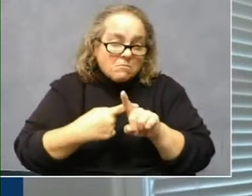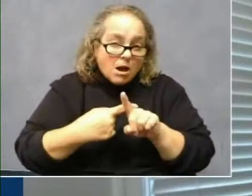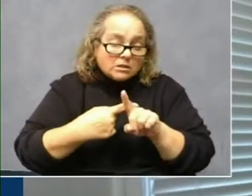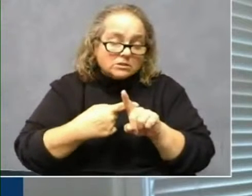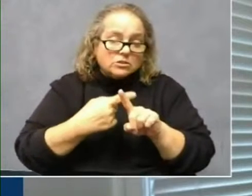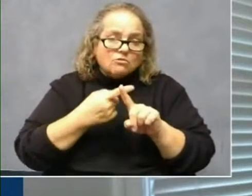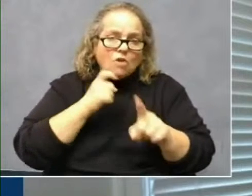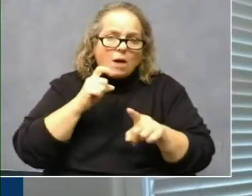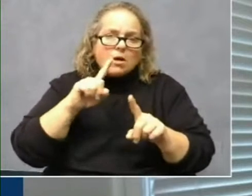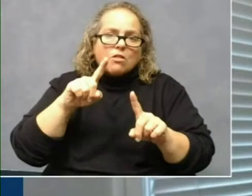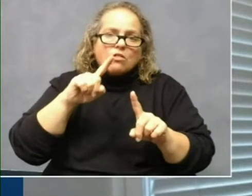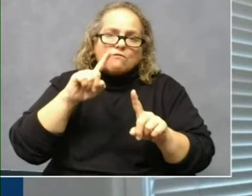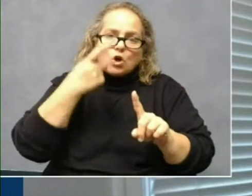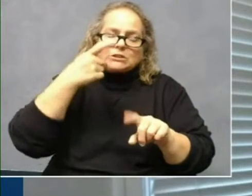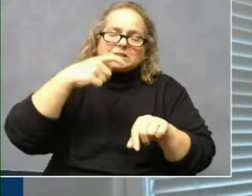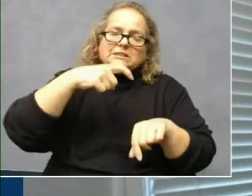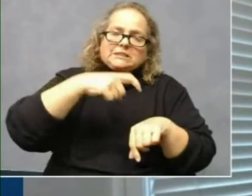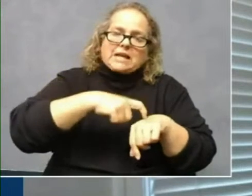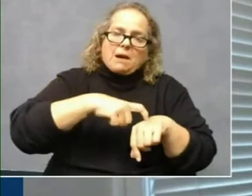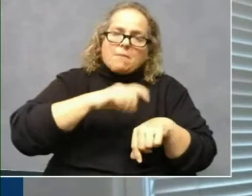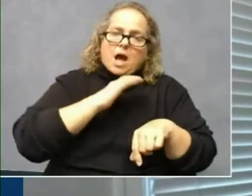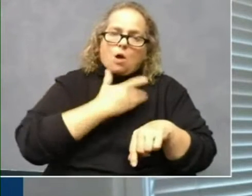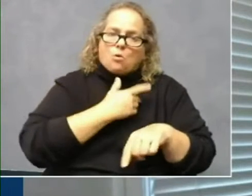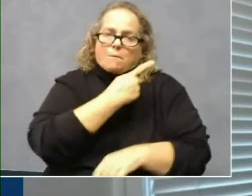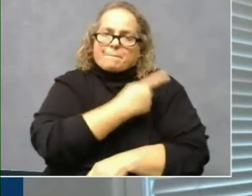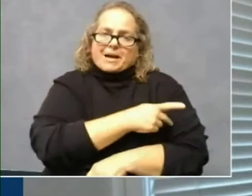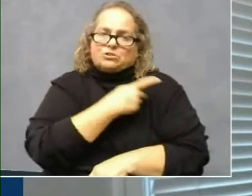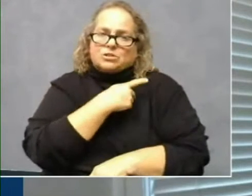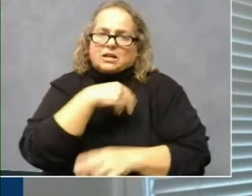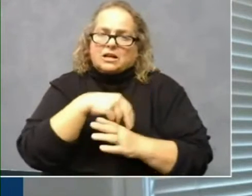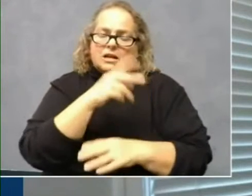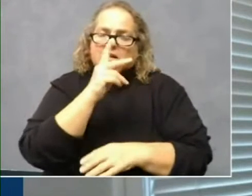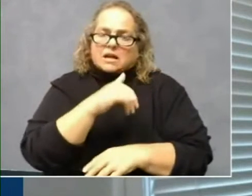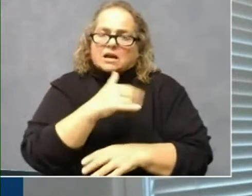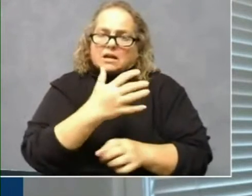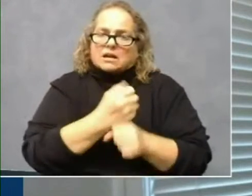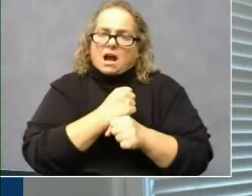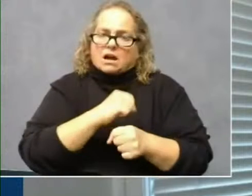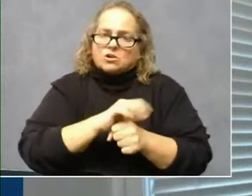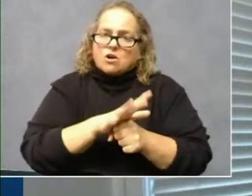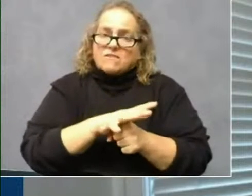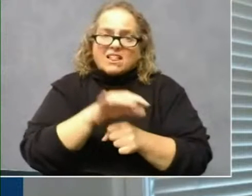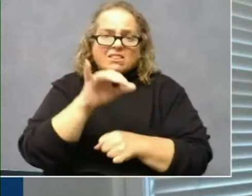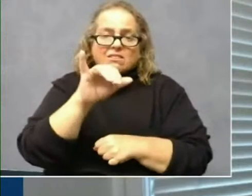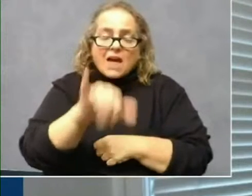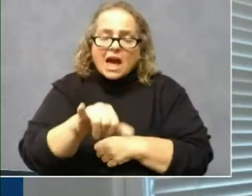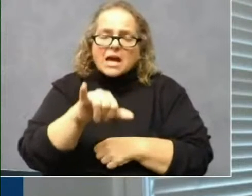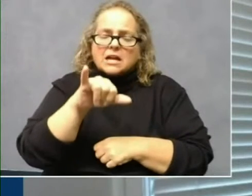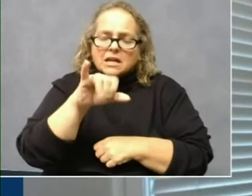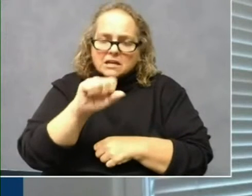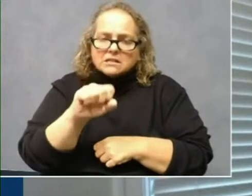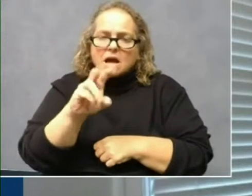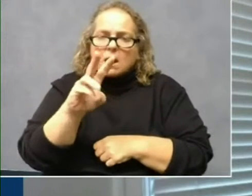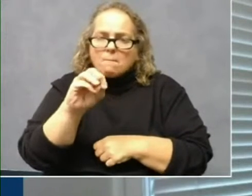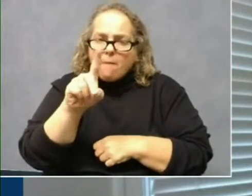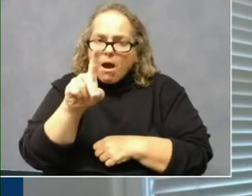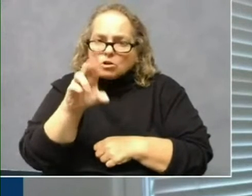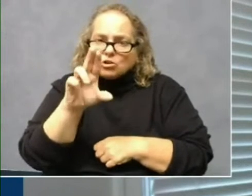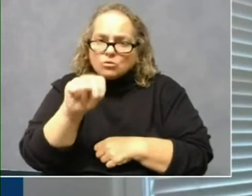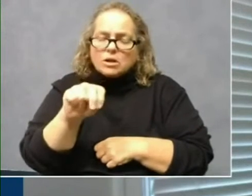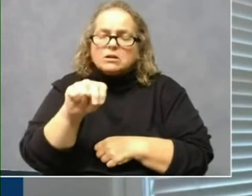This is nothing short of a modern medical miracle. This would be one of the wonders of the modern scientific world to do this